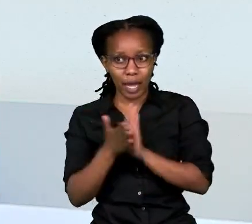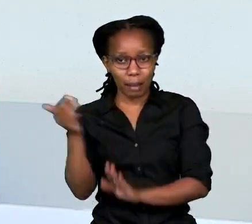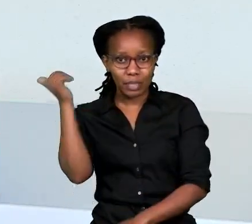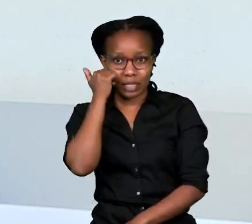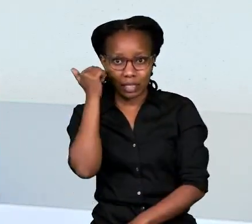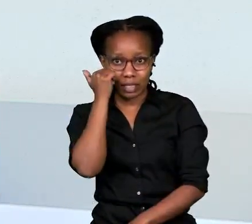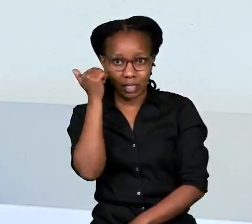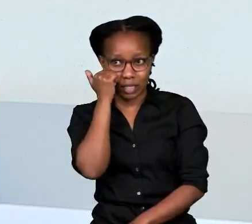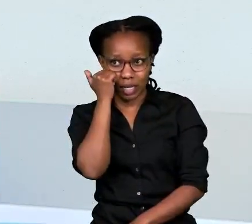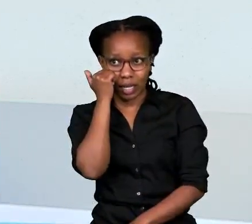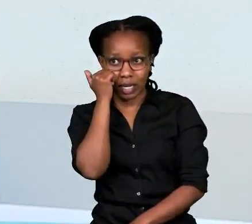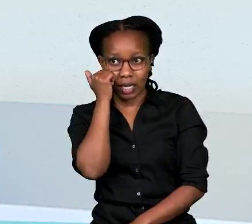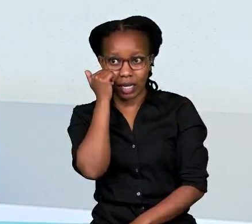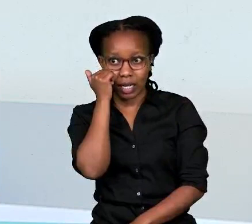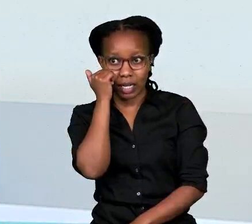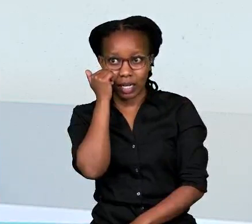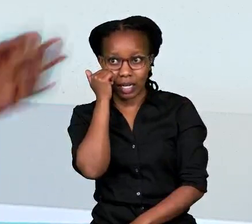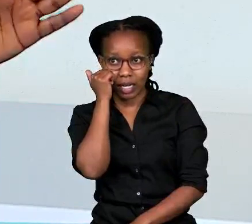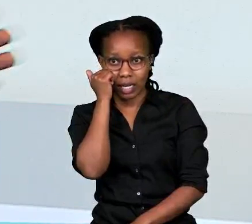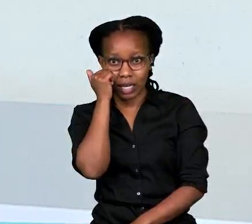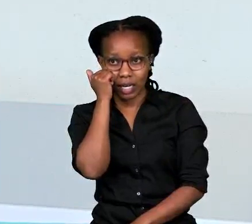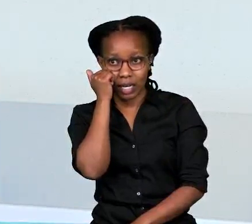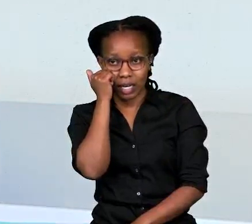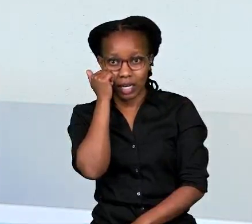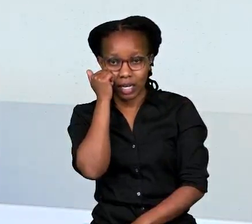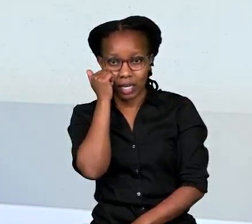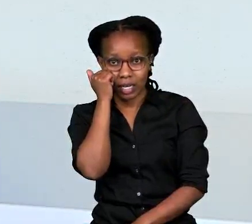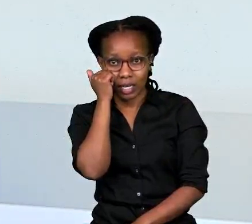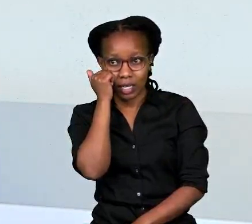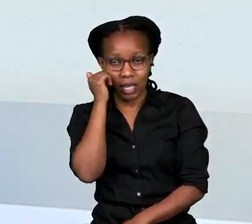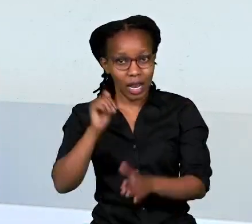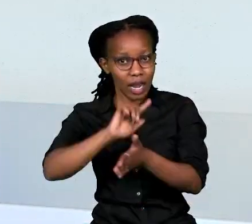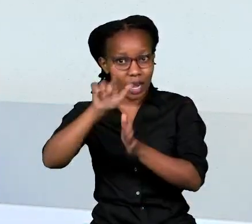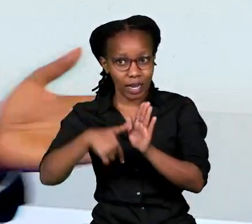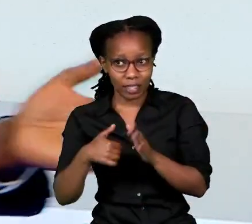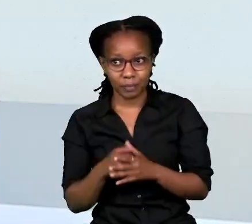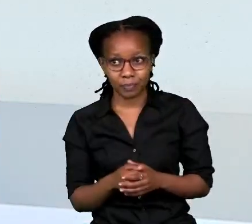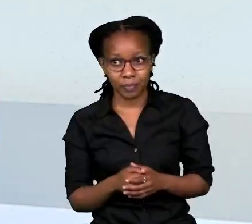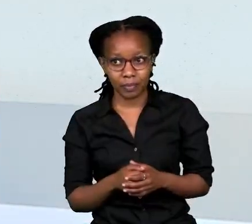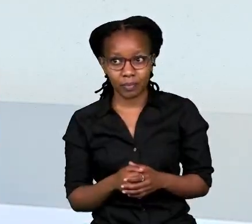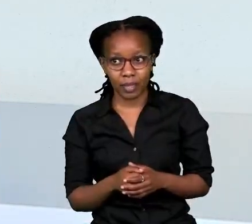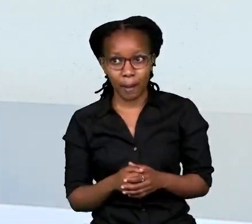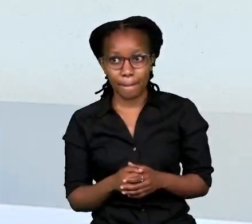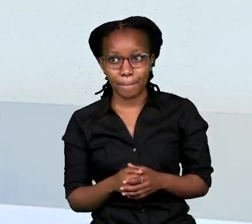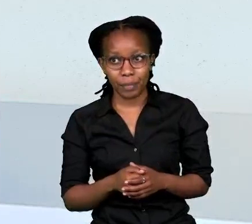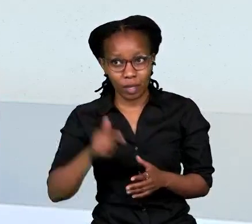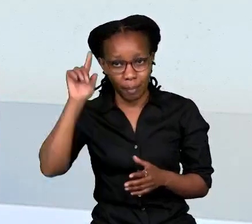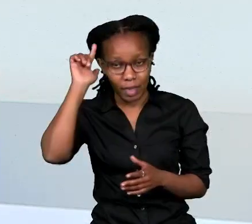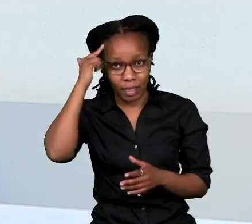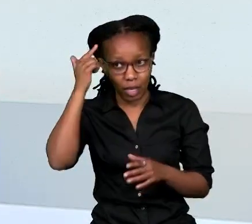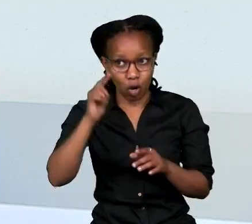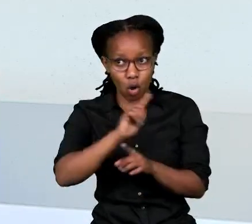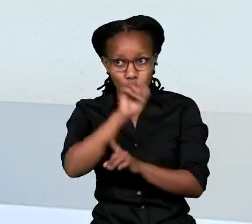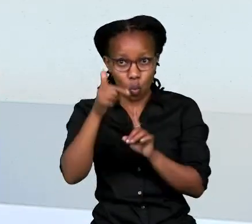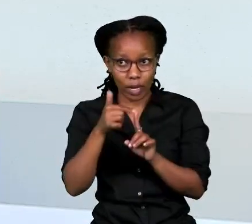Meaning there is a path of separation. Are you telling a politician they can be struck? Oh yes. Let me say here, a friend. I think where we are sitting